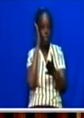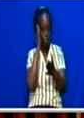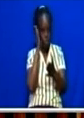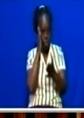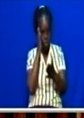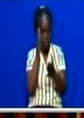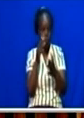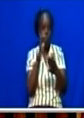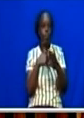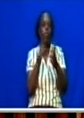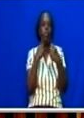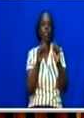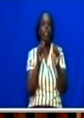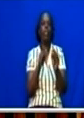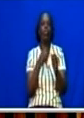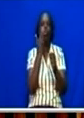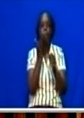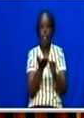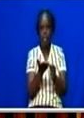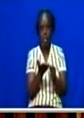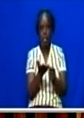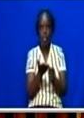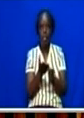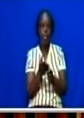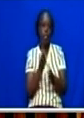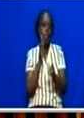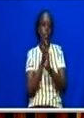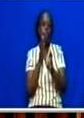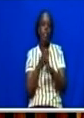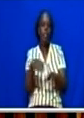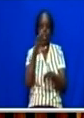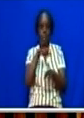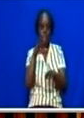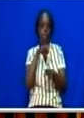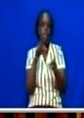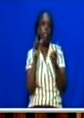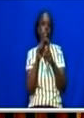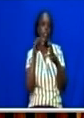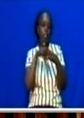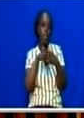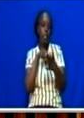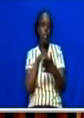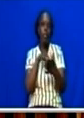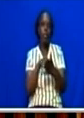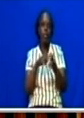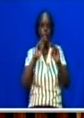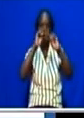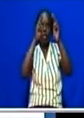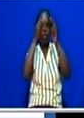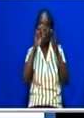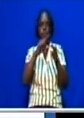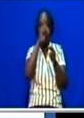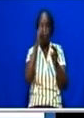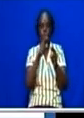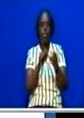question, and some of these key areas include the following. One, the theme of the question is